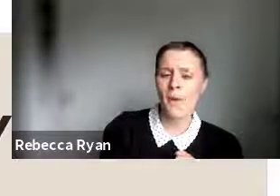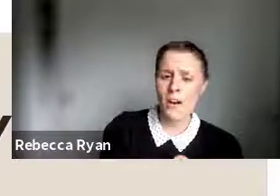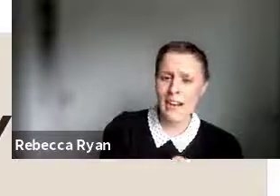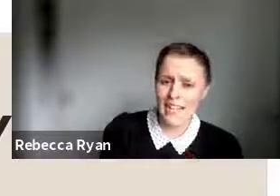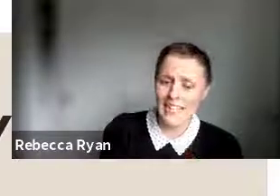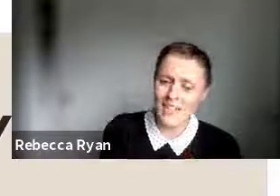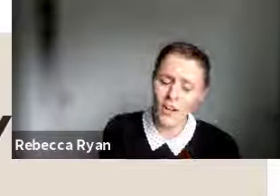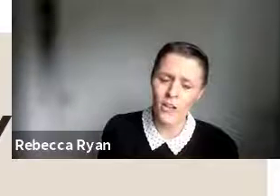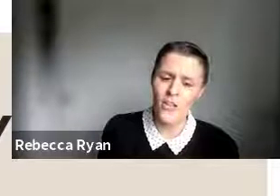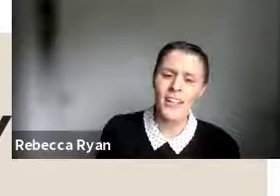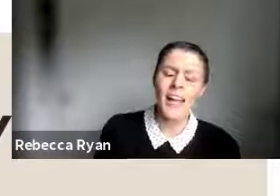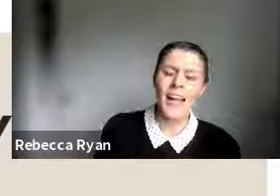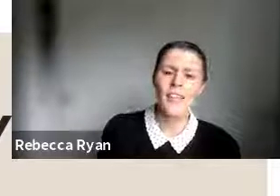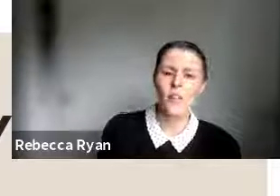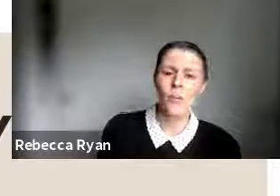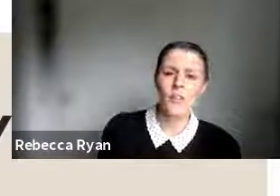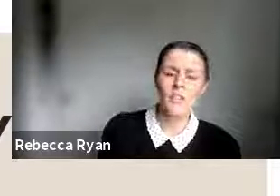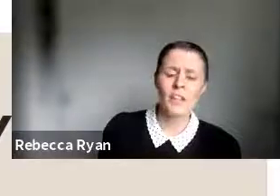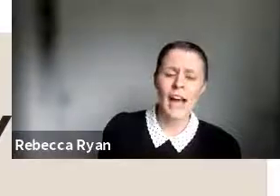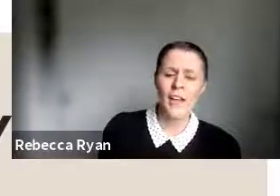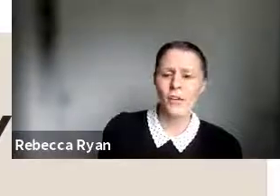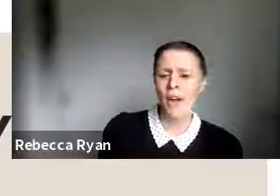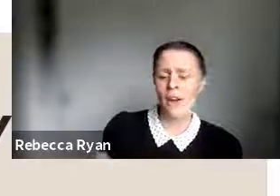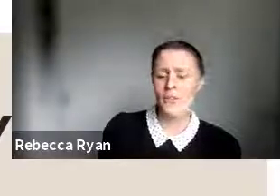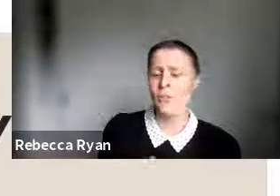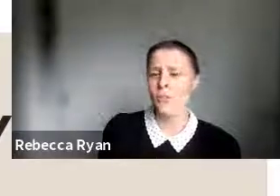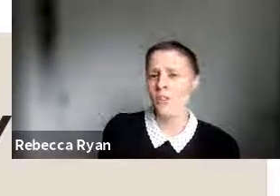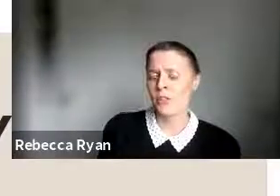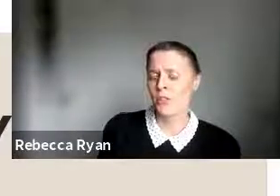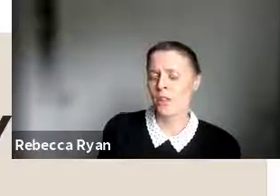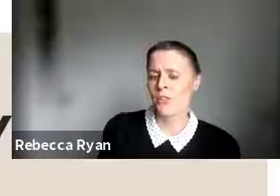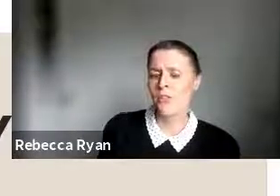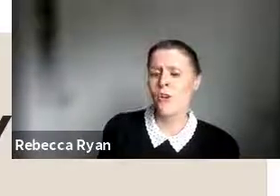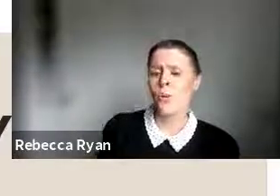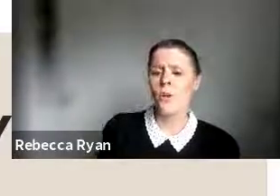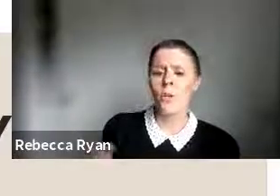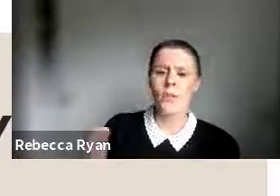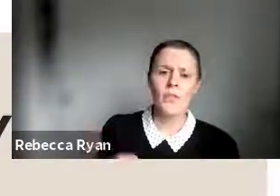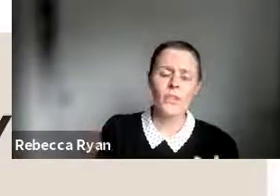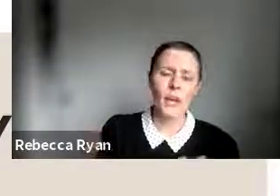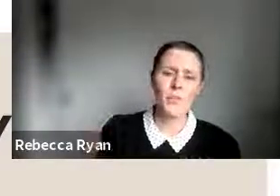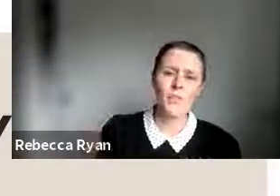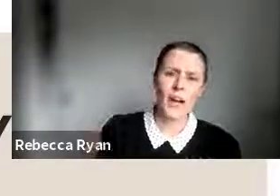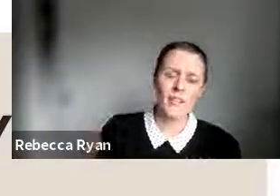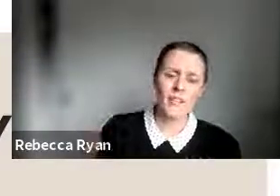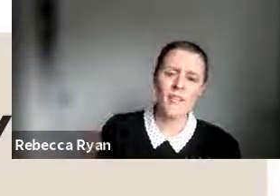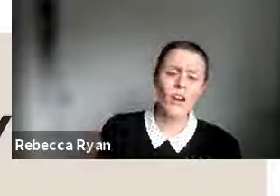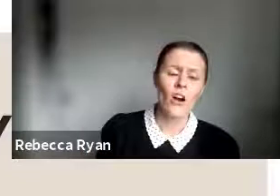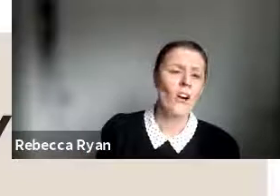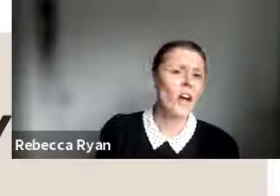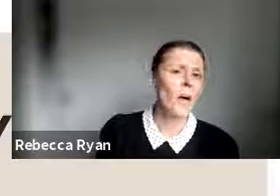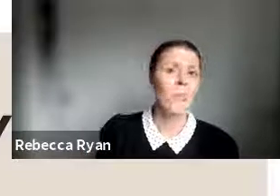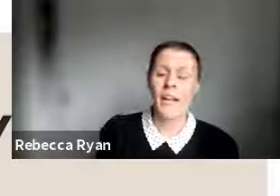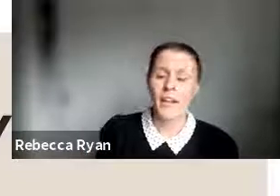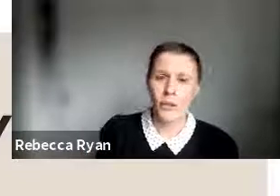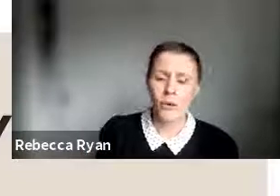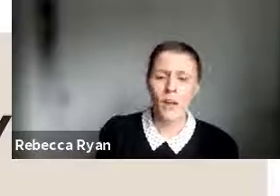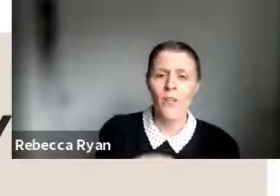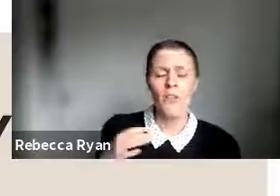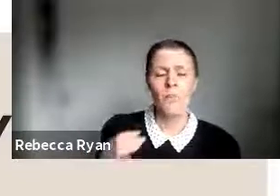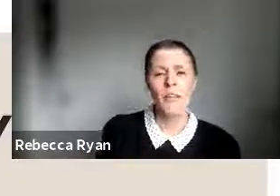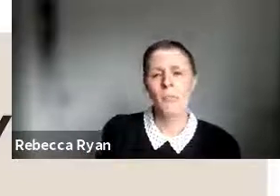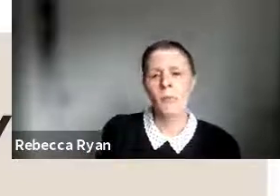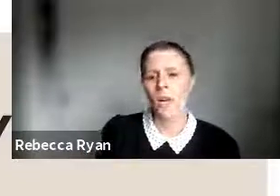are mRNA technology, and the other one is an adenovirus from Johnson & Johnson. We know that these types of vaccines are not brand